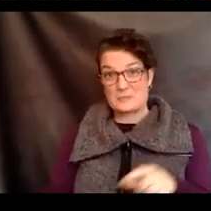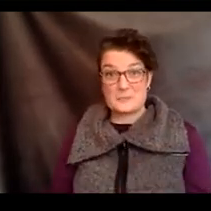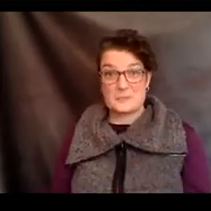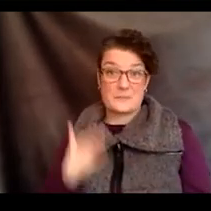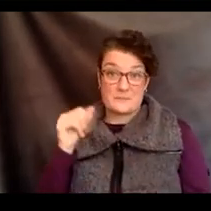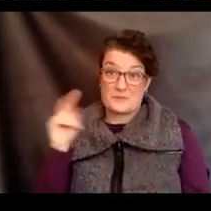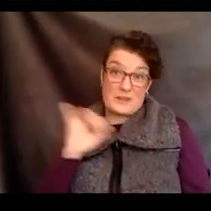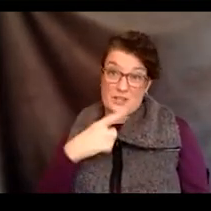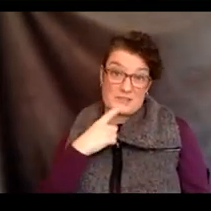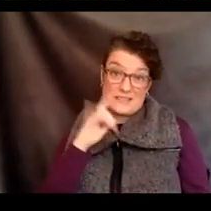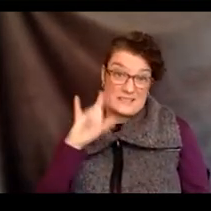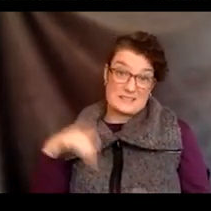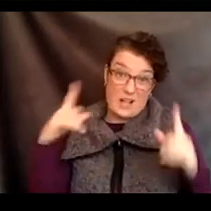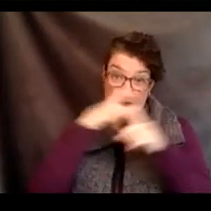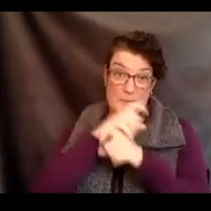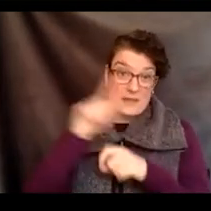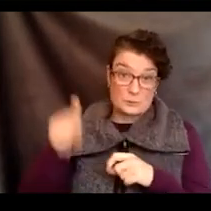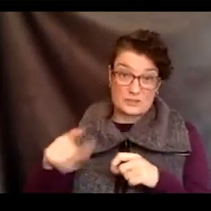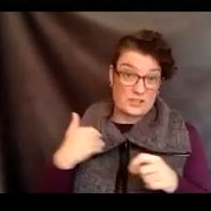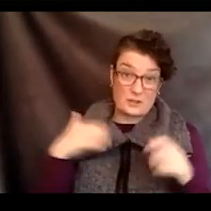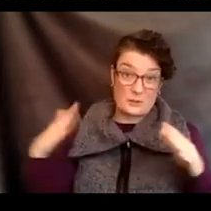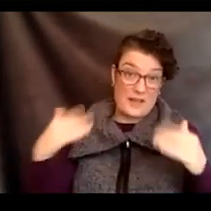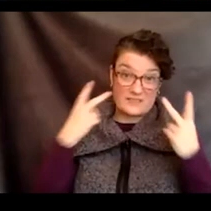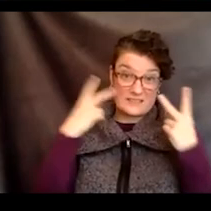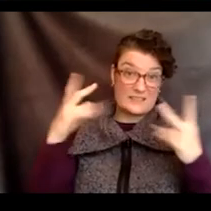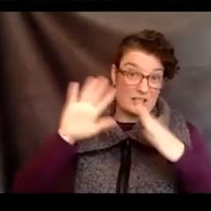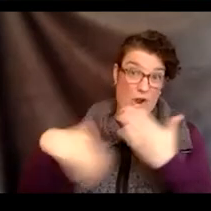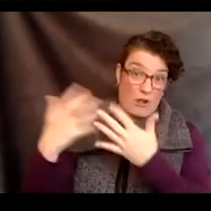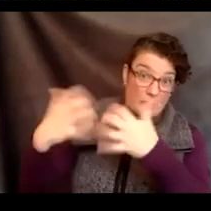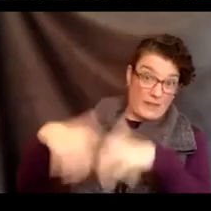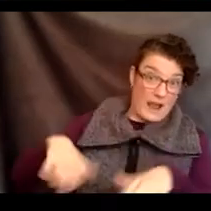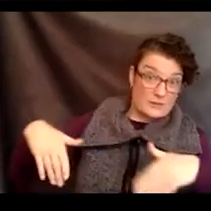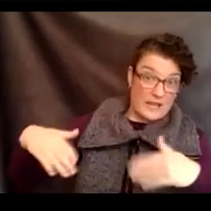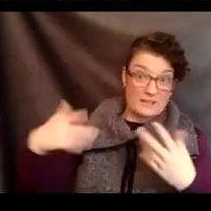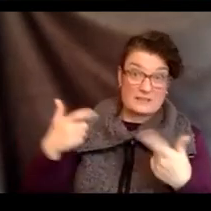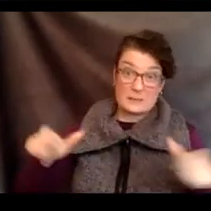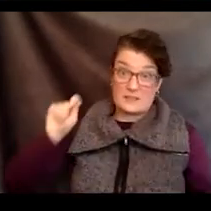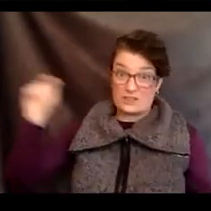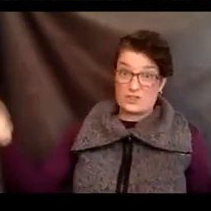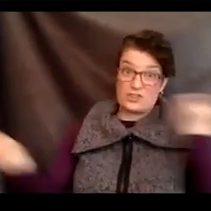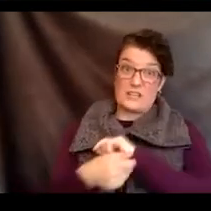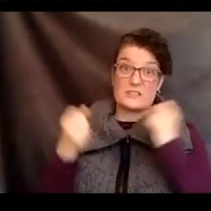like you said, it's a complex question. It's, you know, and we have yet to see it all play out. And it's a big shift, and there's so many